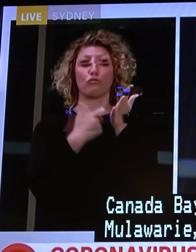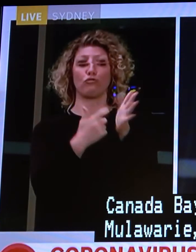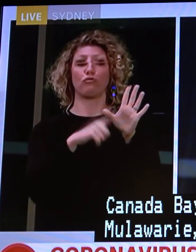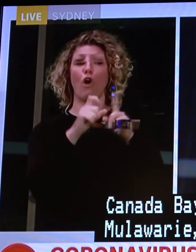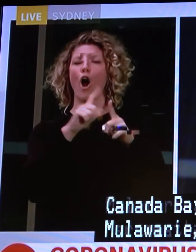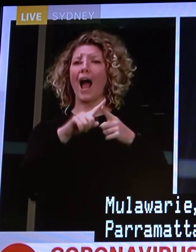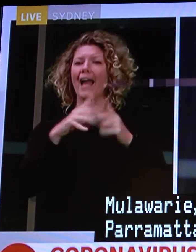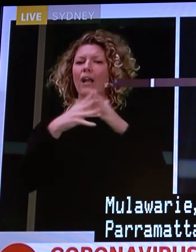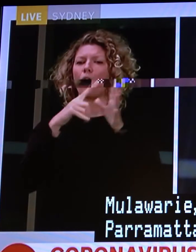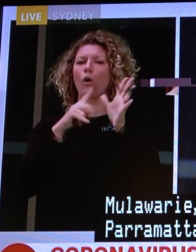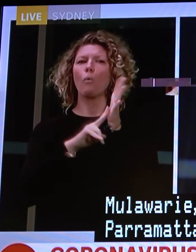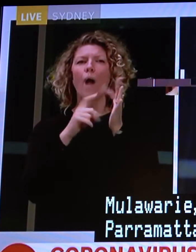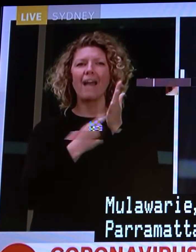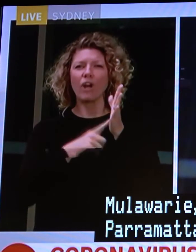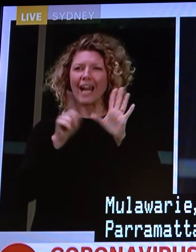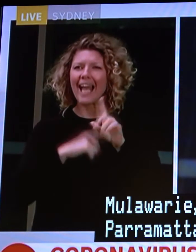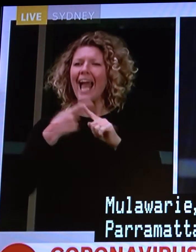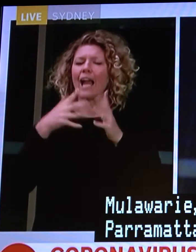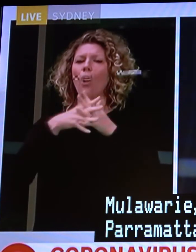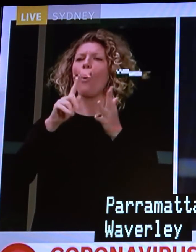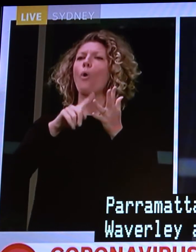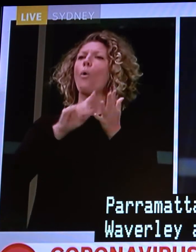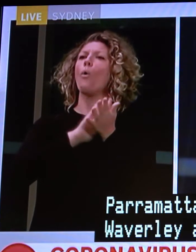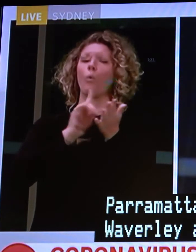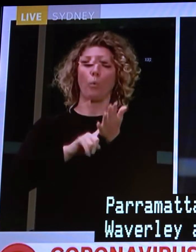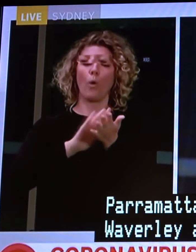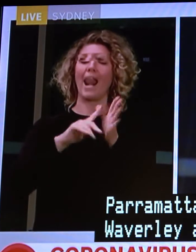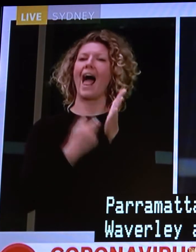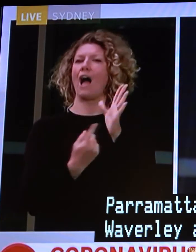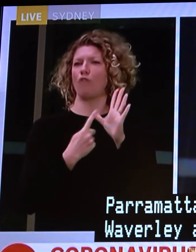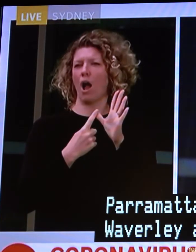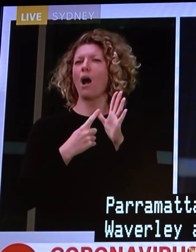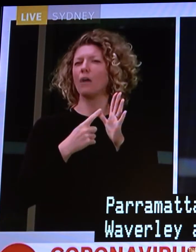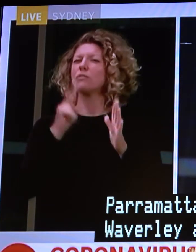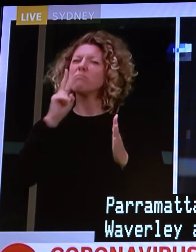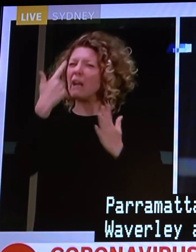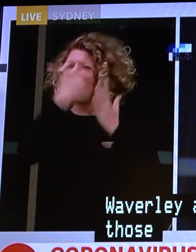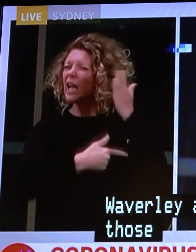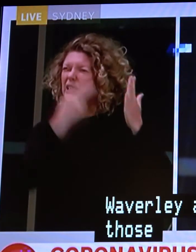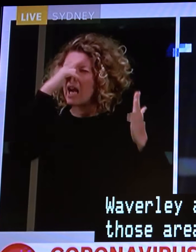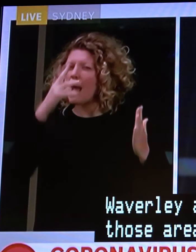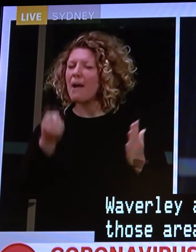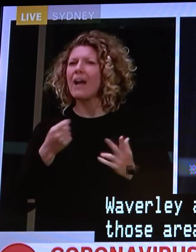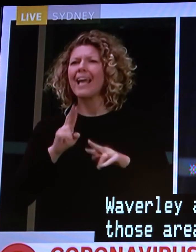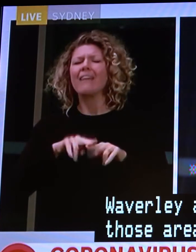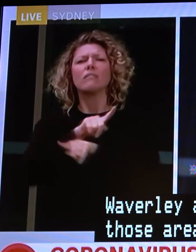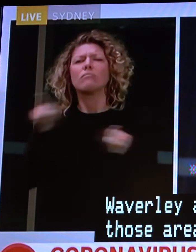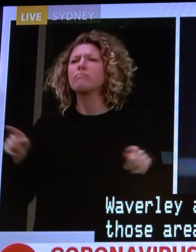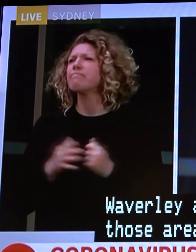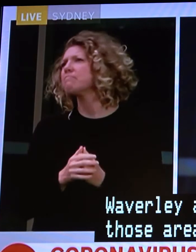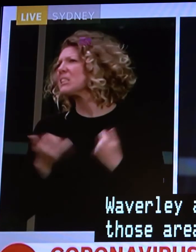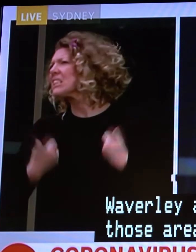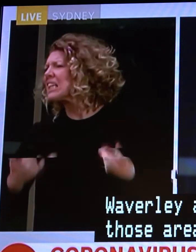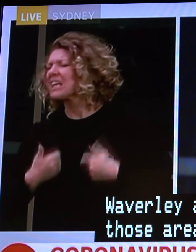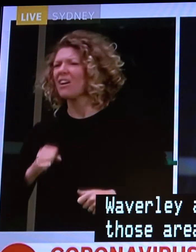Woollahra. So anyone in those areas that have symptoms of fever, cough, sore throat, runny